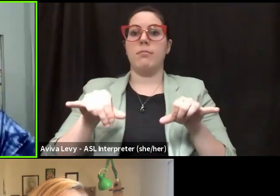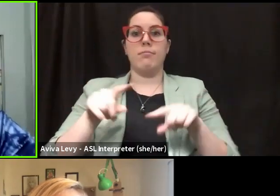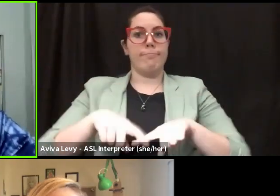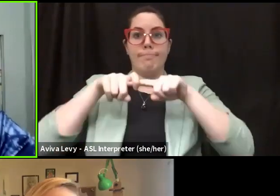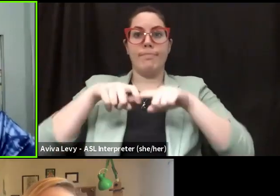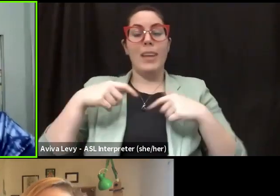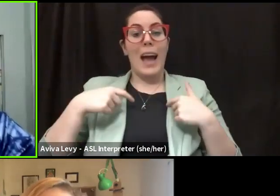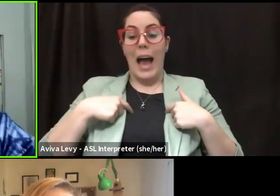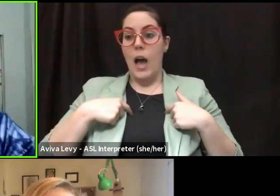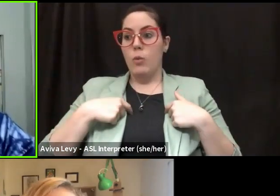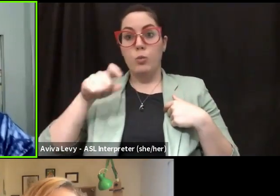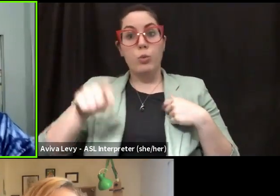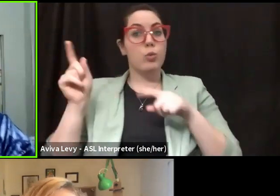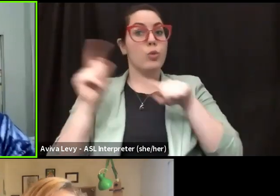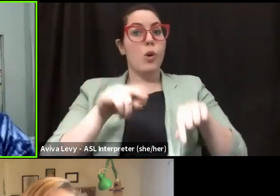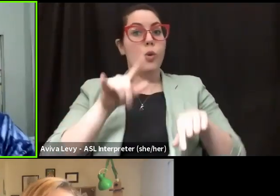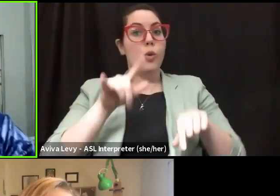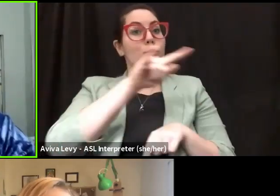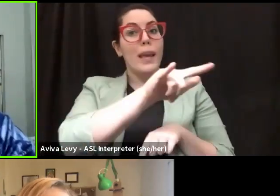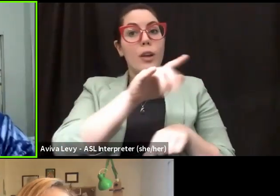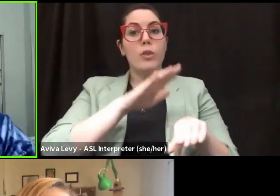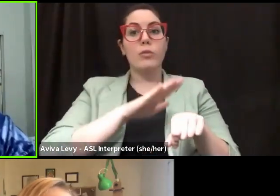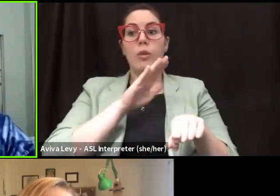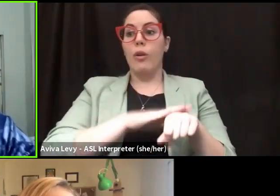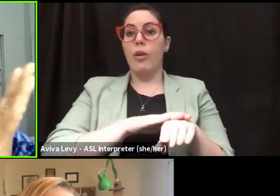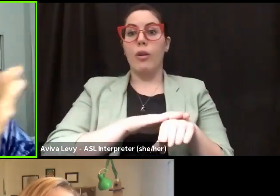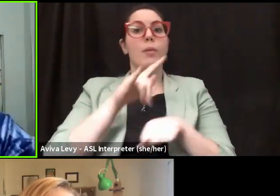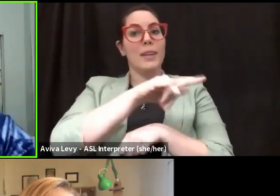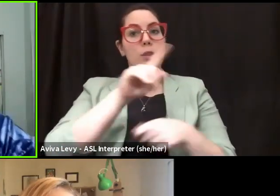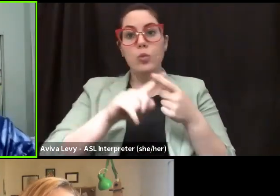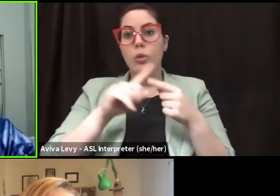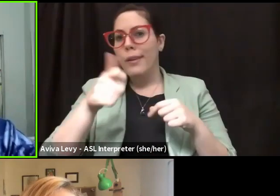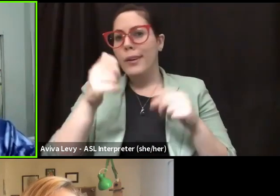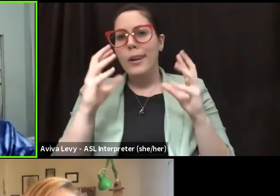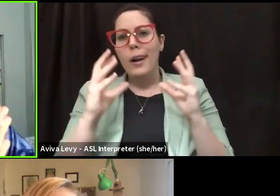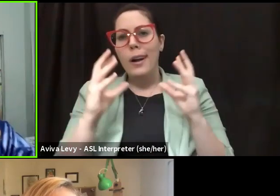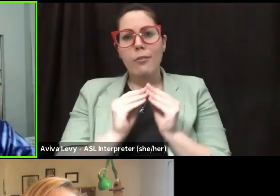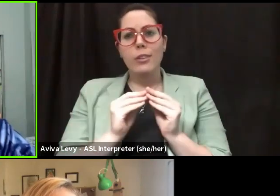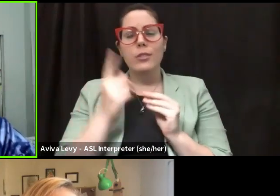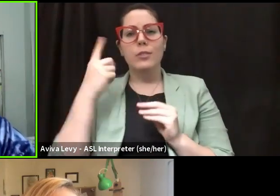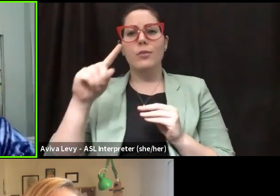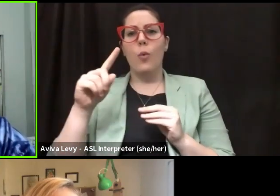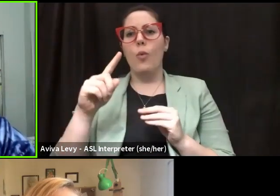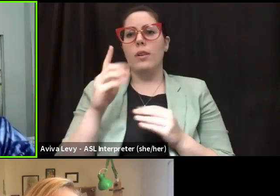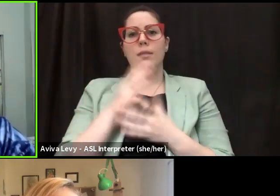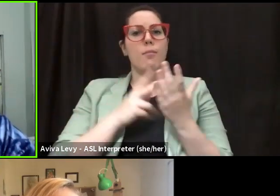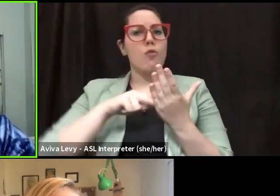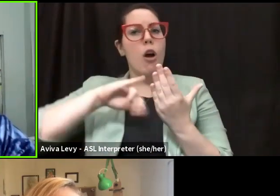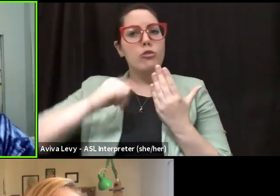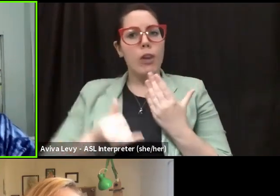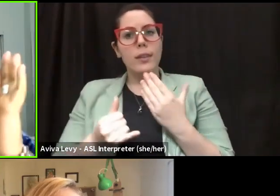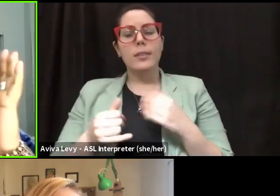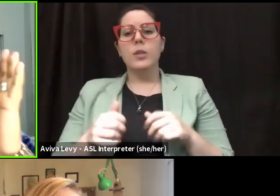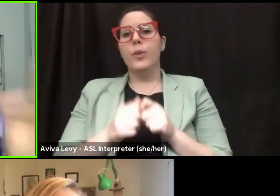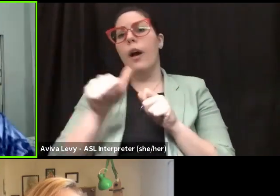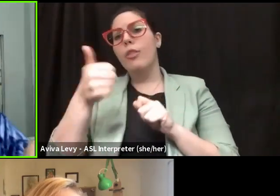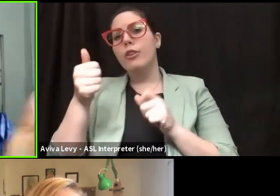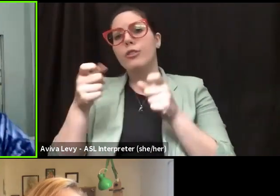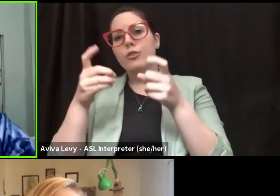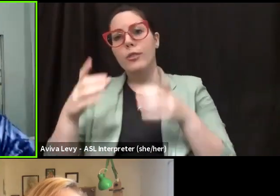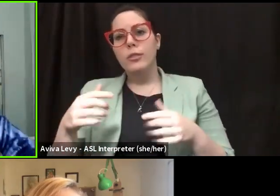an EDIII conference with TIE, which is the Theater Intimacy Educators. And I was going